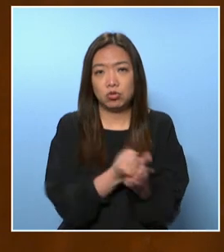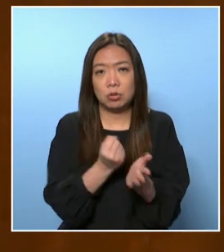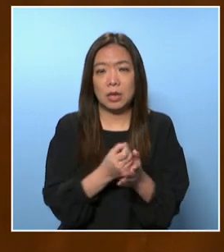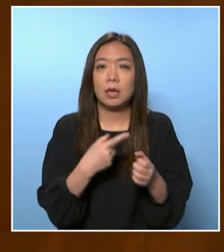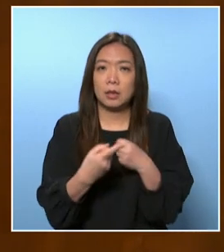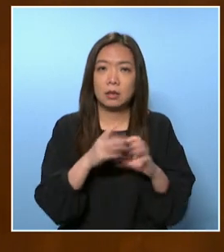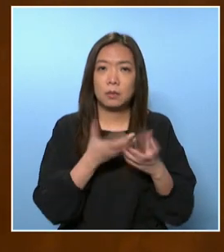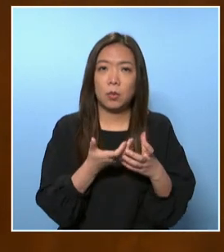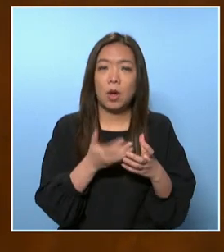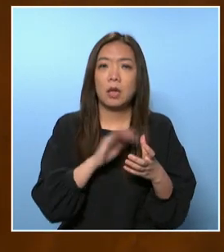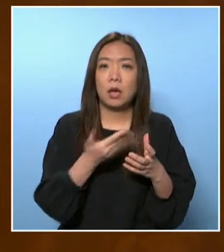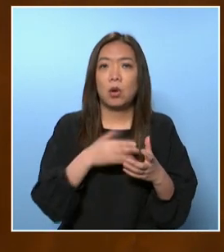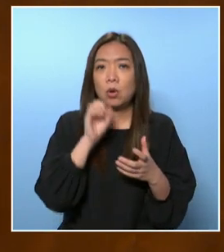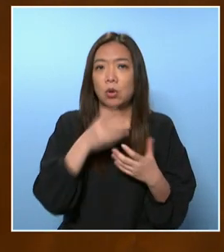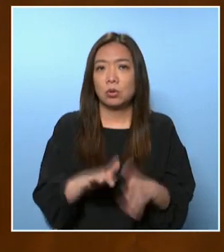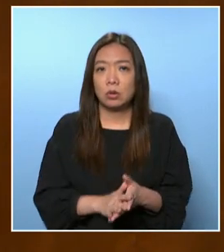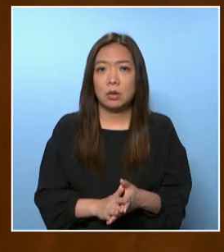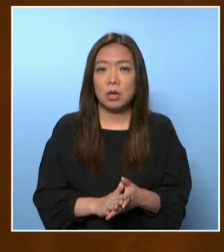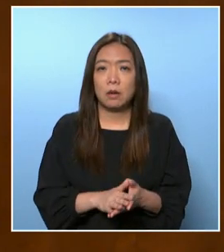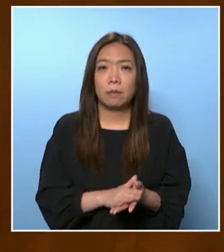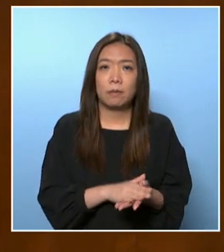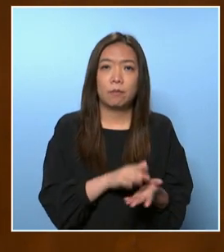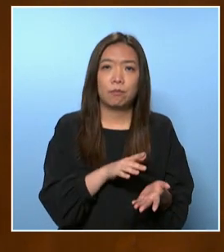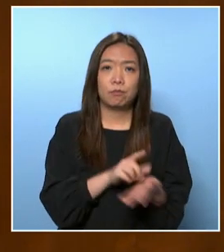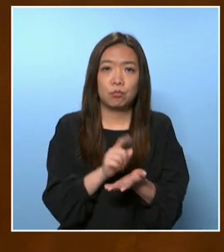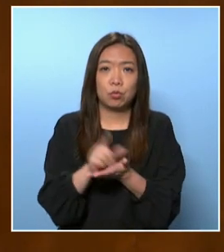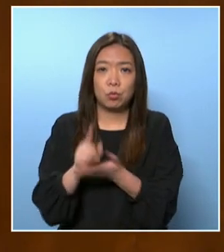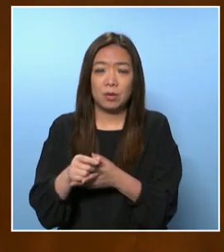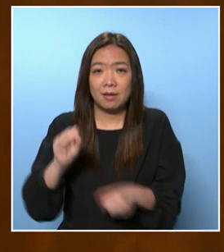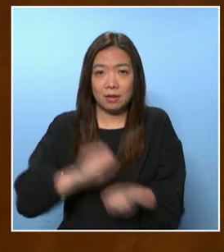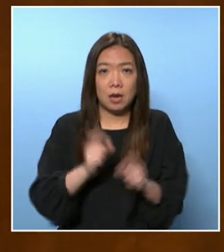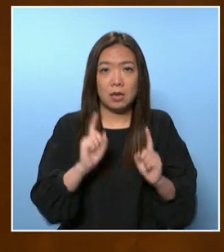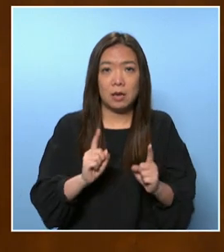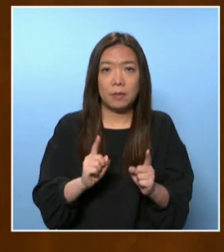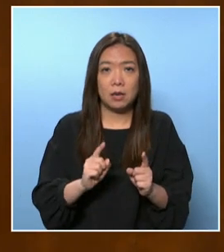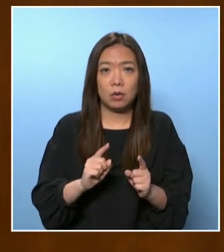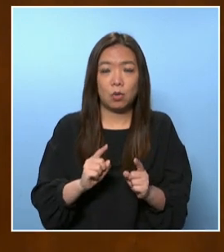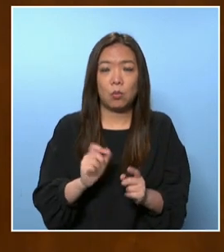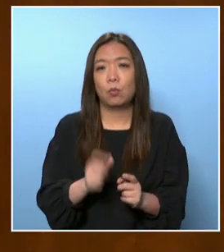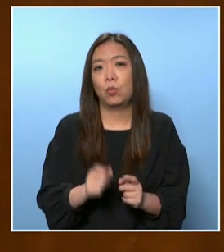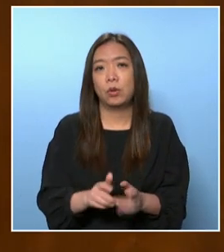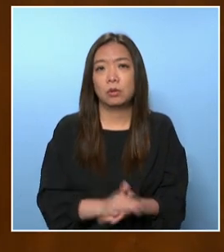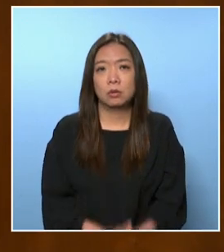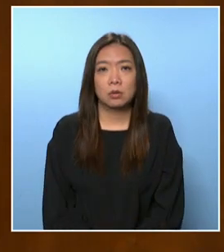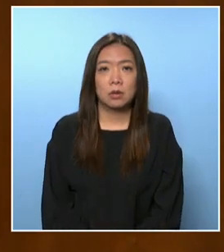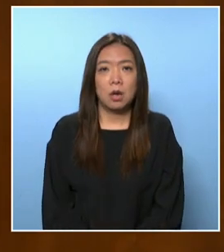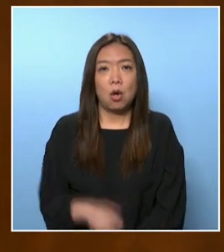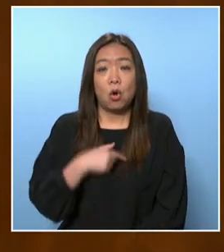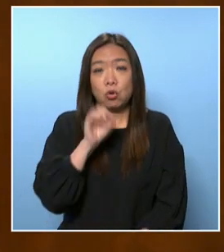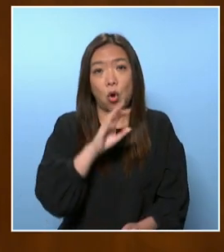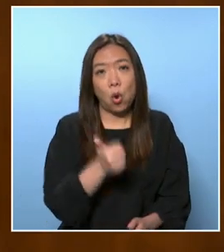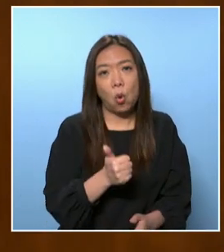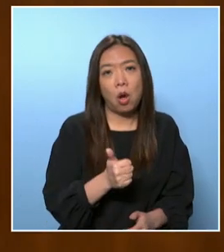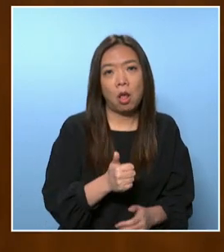I said, as a first step, we can allow permanent residency to these doctors.